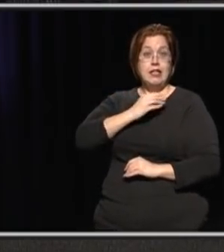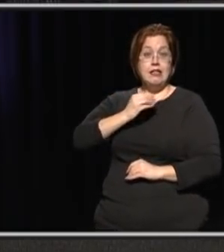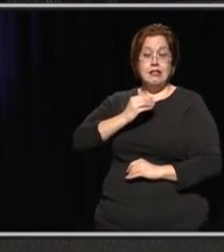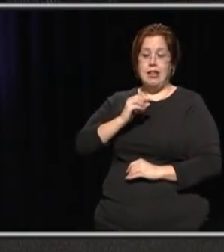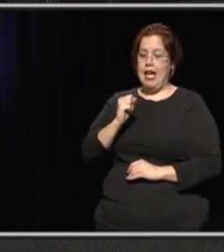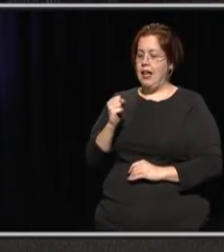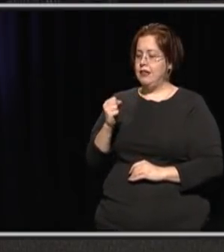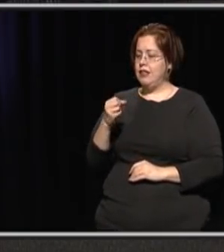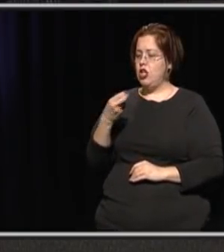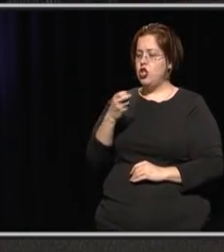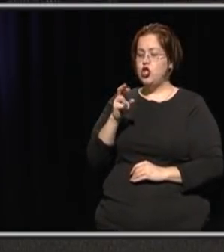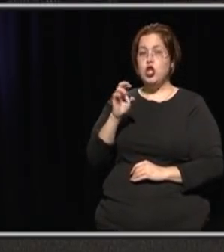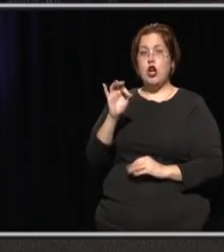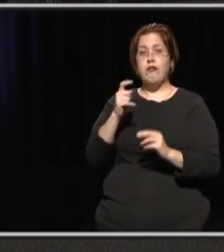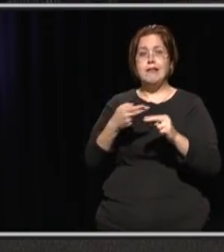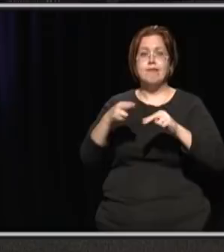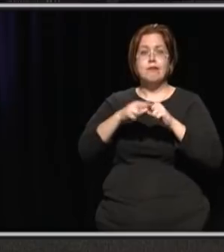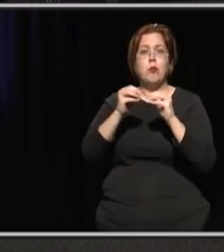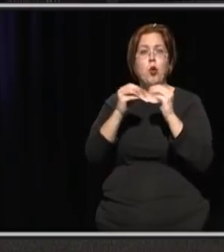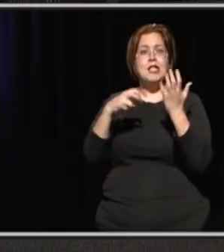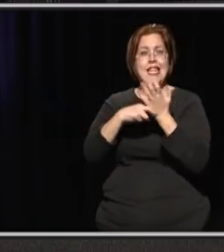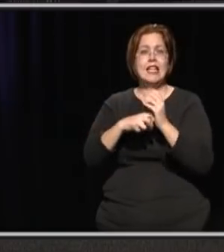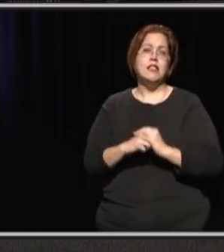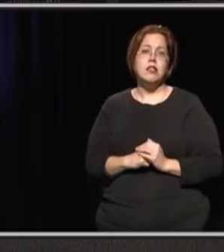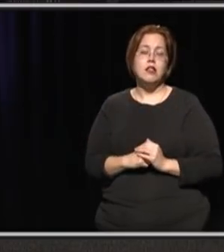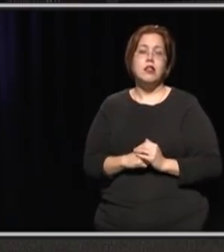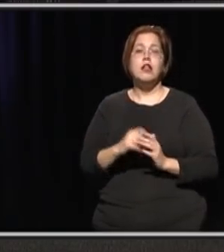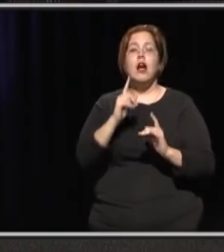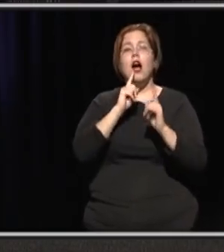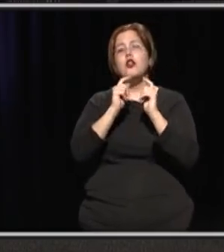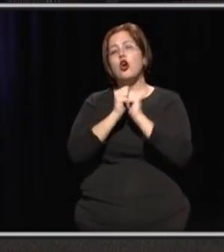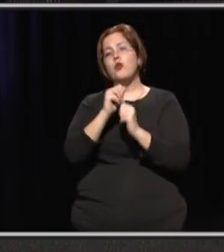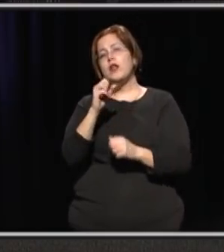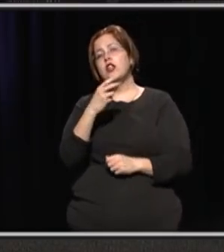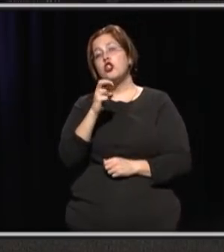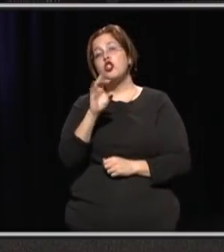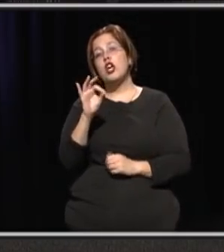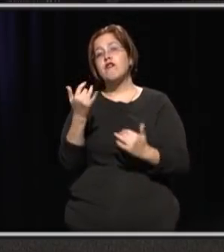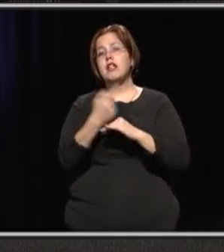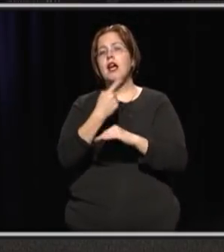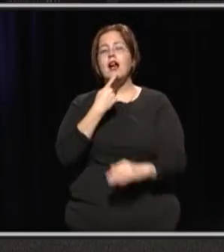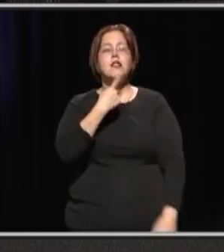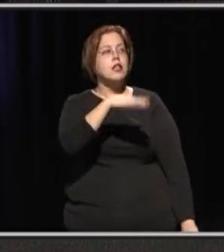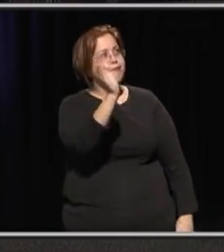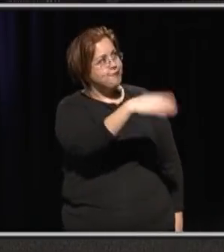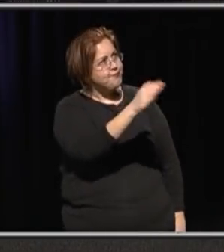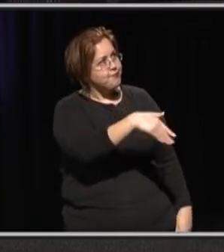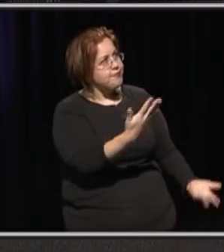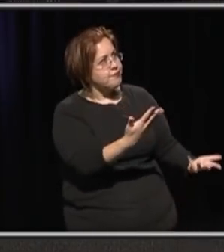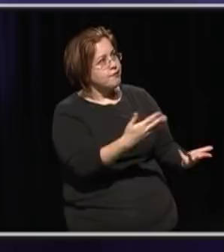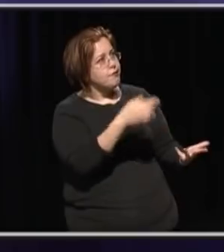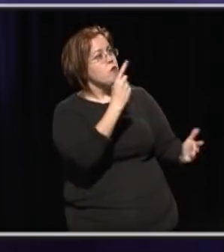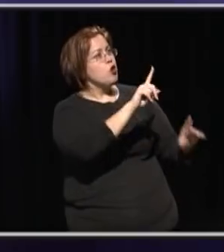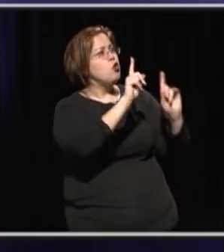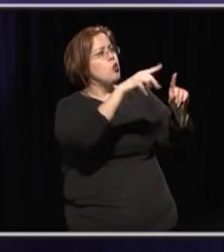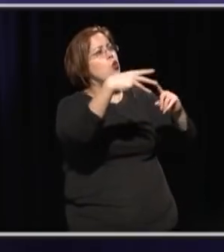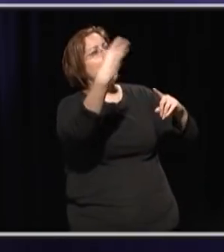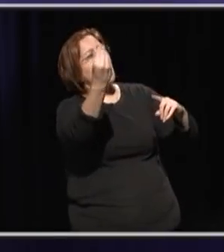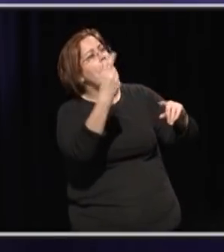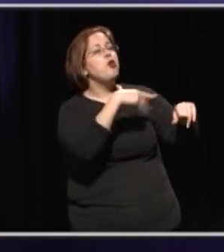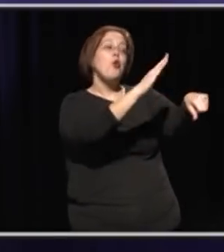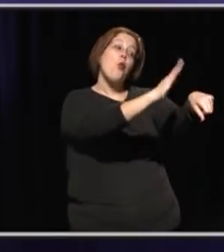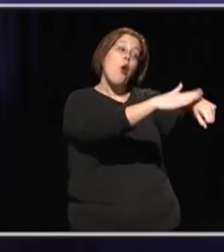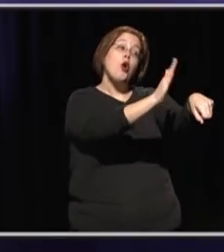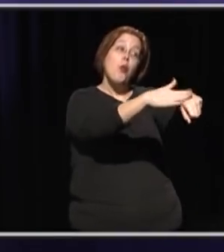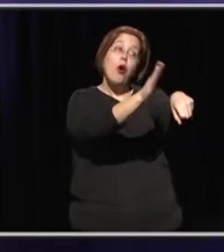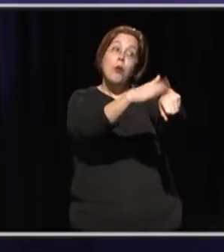department needs to step up citations. I talked to the sheriff on that today. I said, look, you've gone out there, you've warned